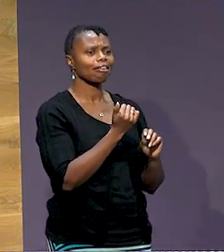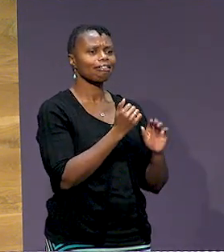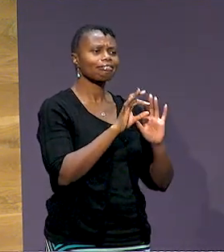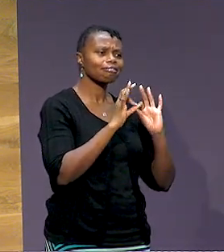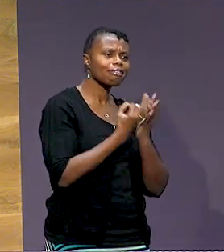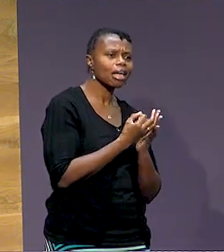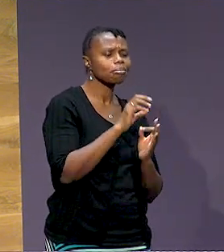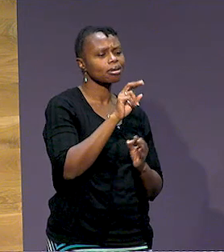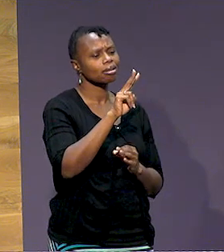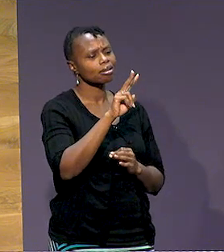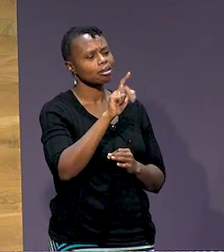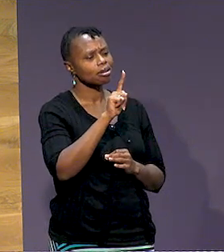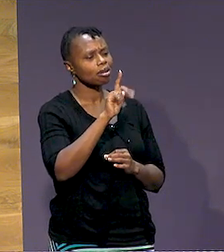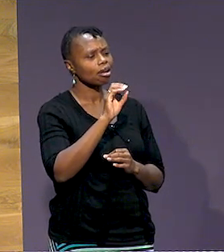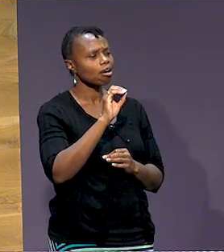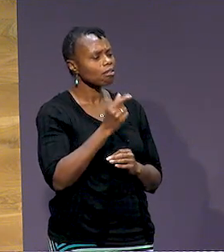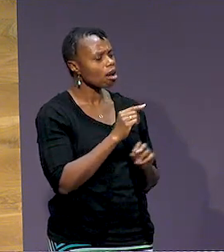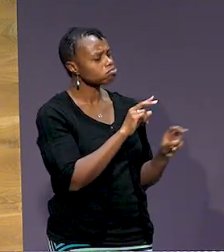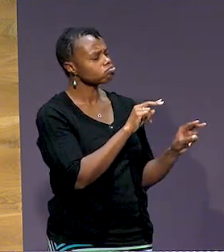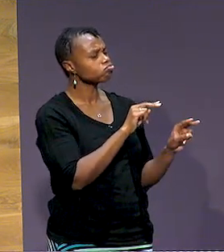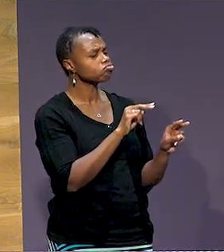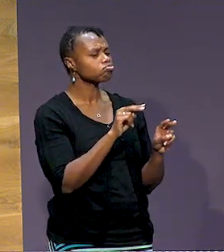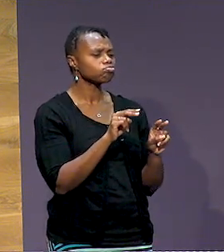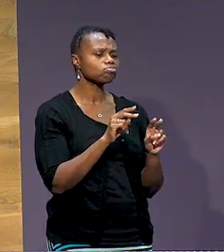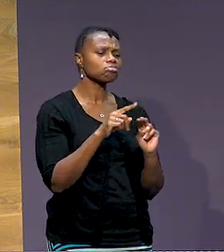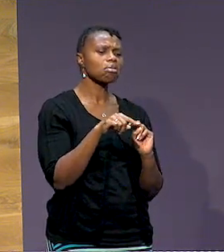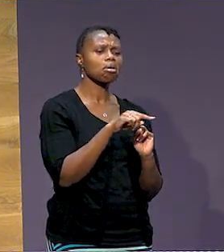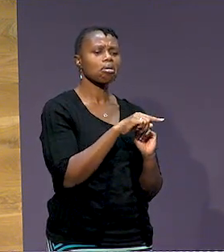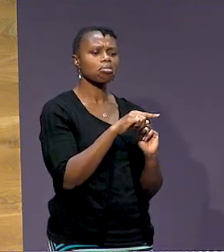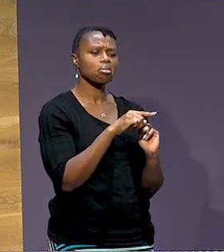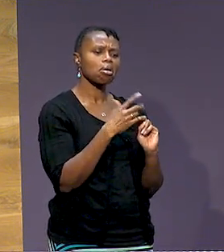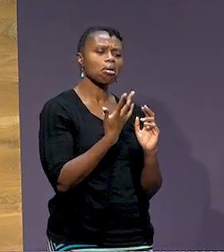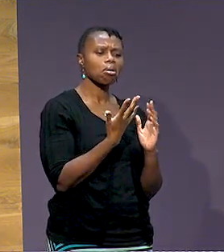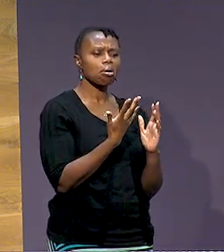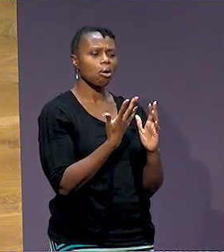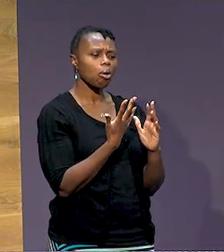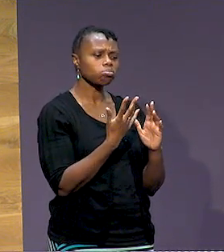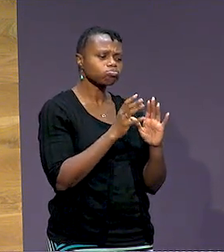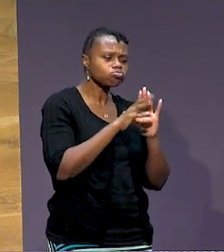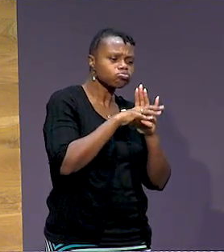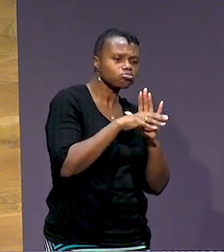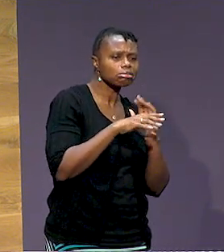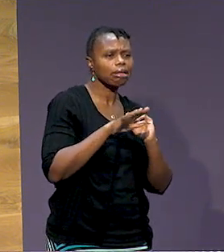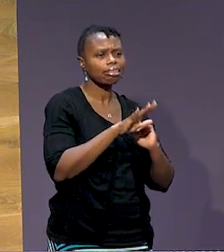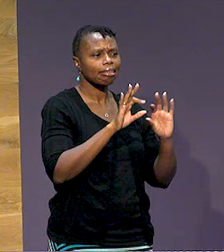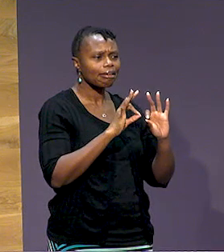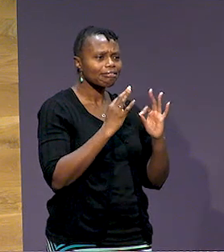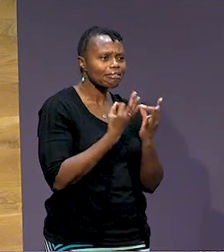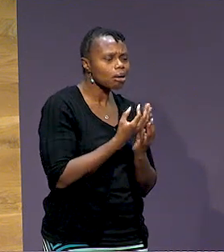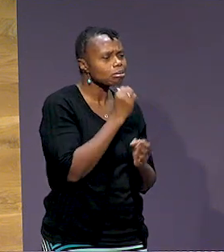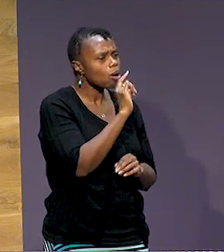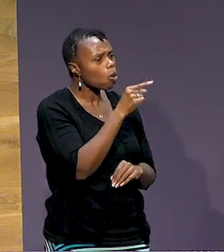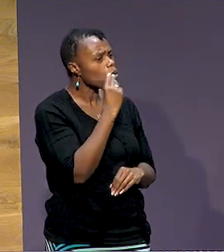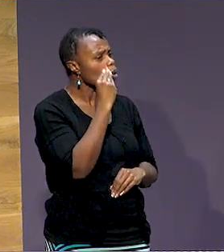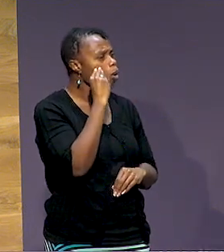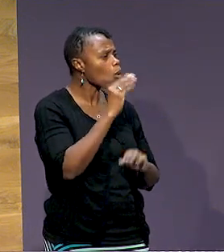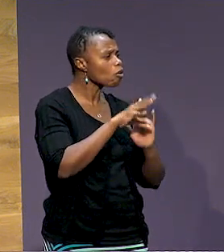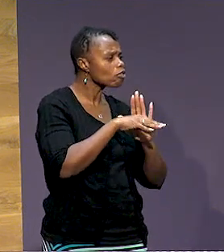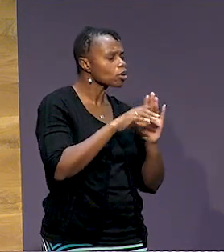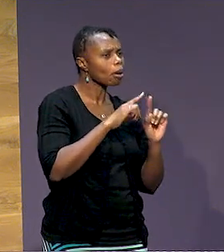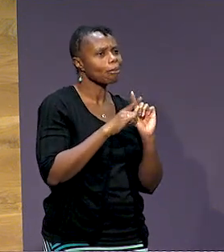who captured their family moments in a creative way. So it wasn't just home videos. There was kind of a